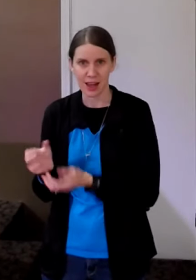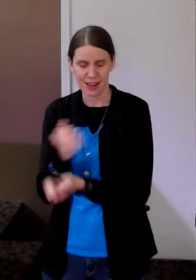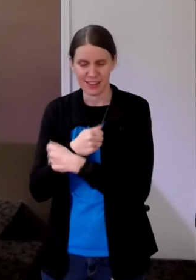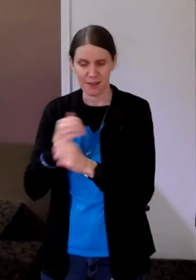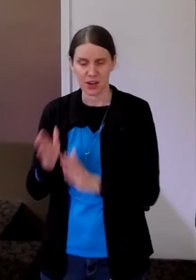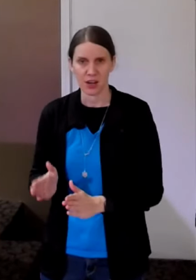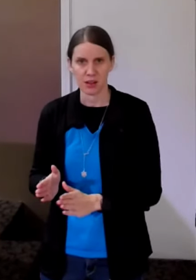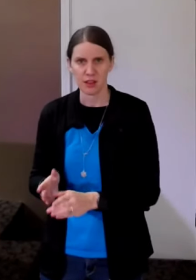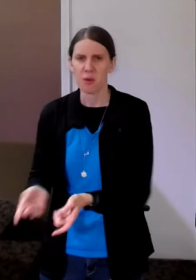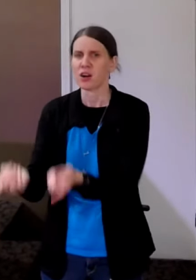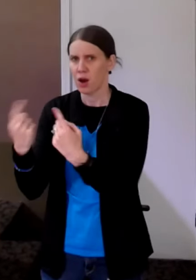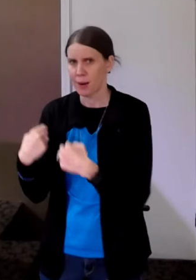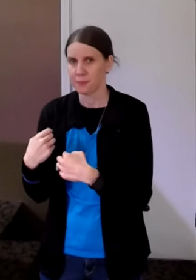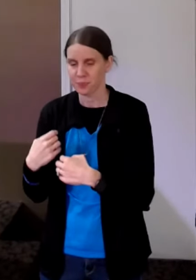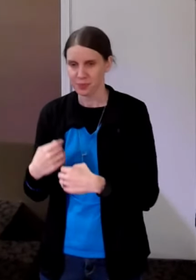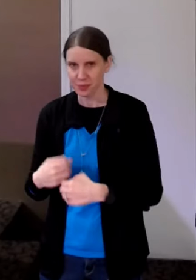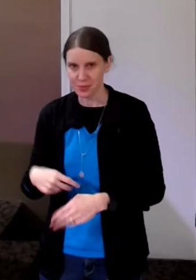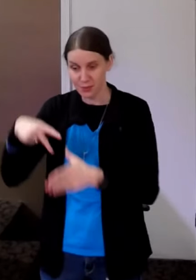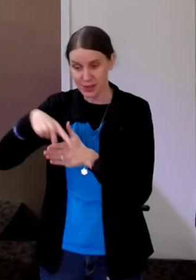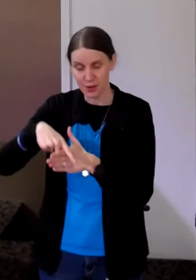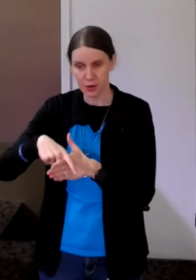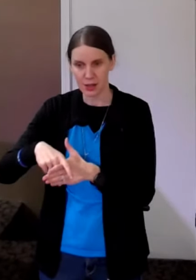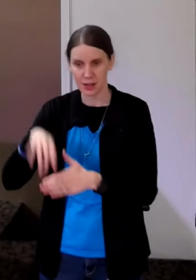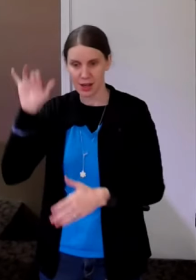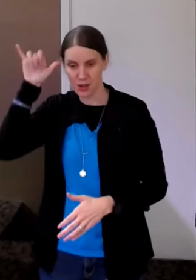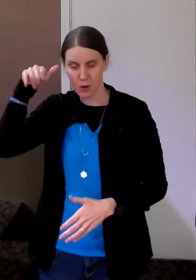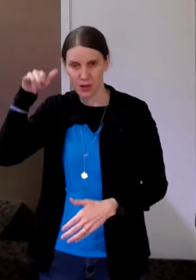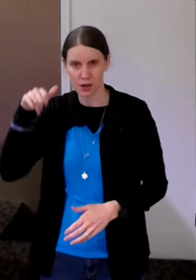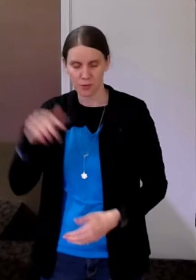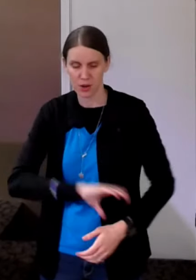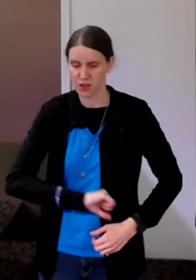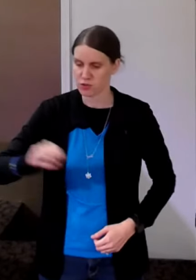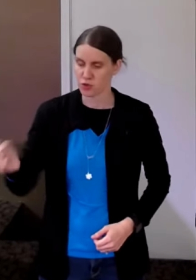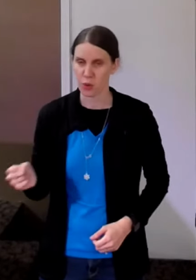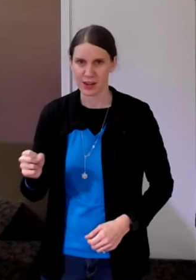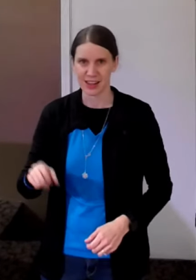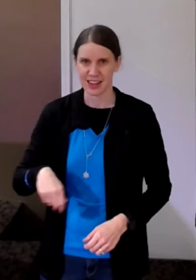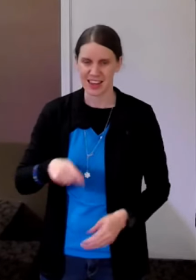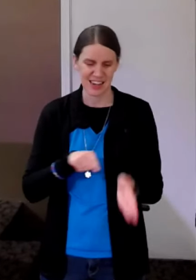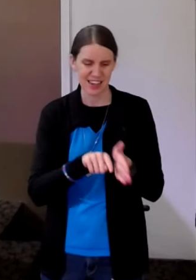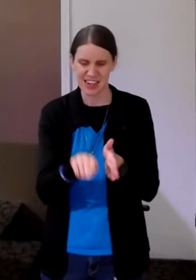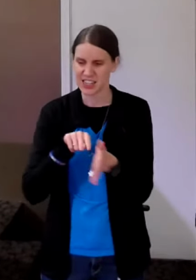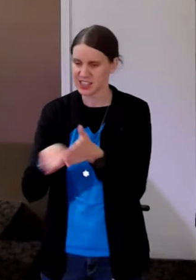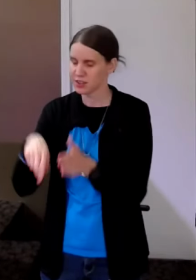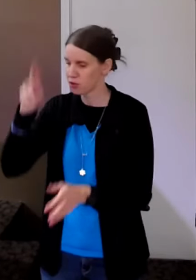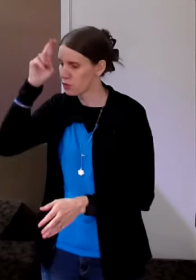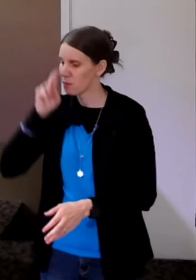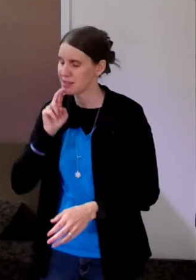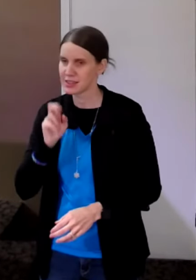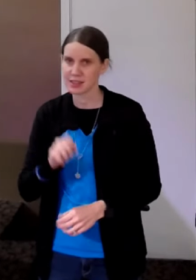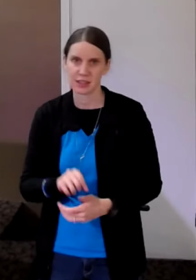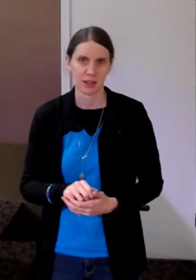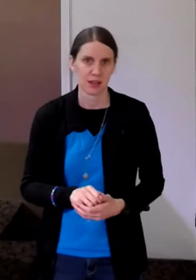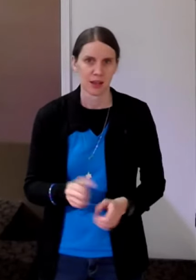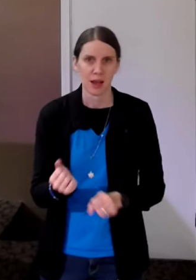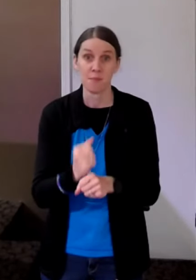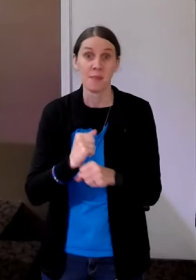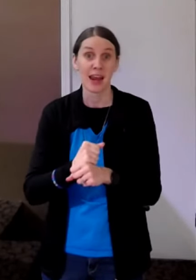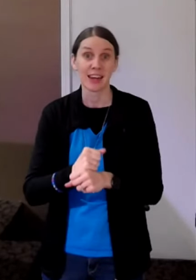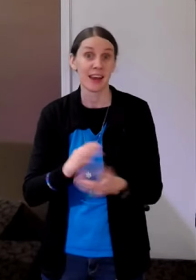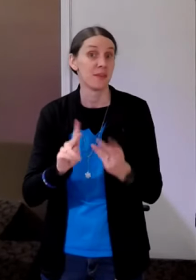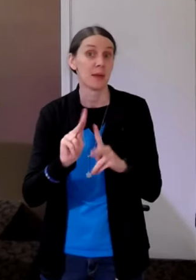Savior that would come in on a white stallion with a sword in his hand, killing every Roman in his path, making them